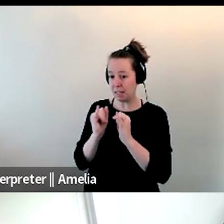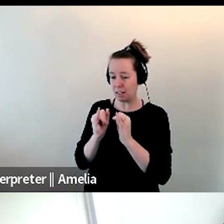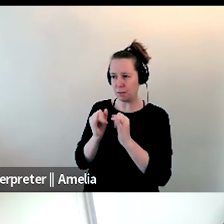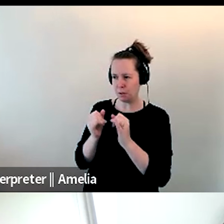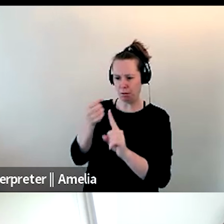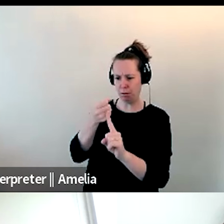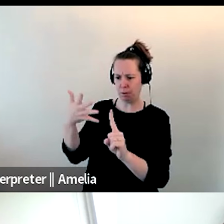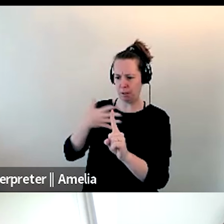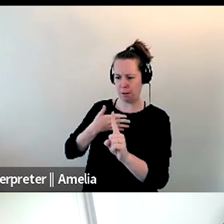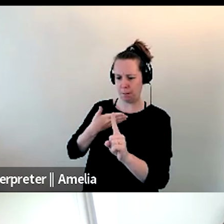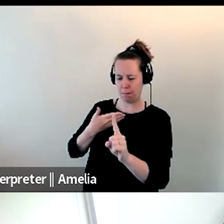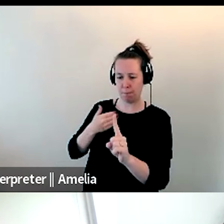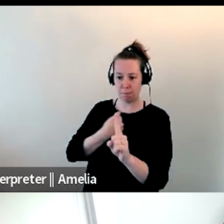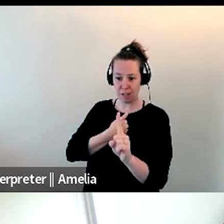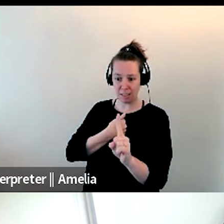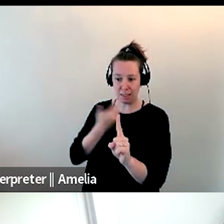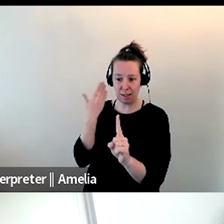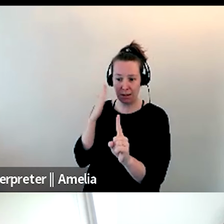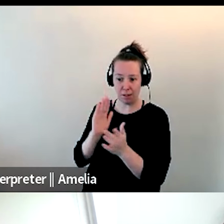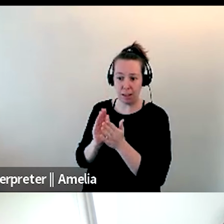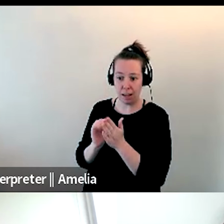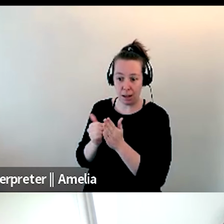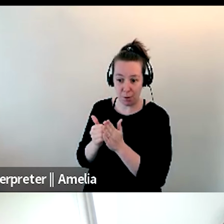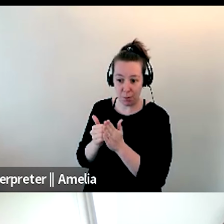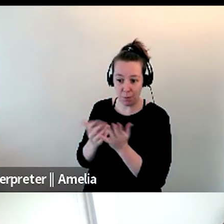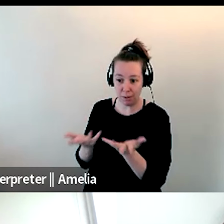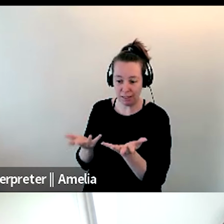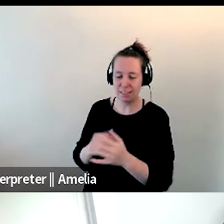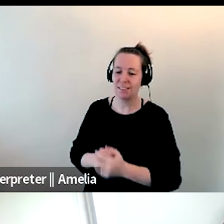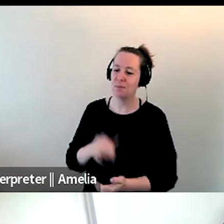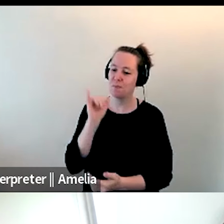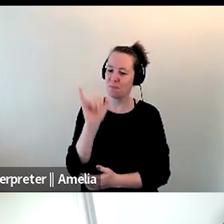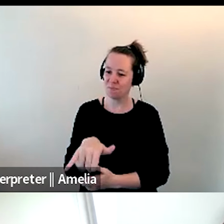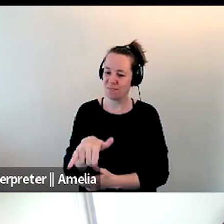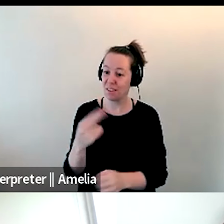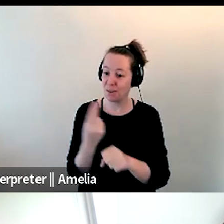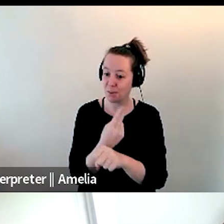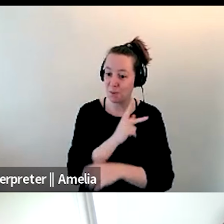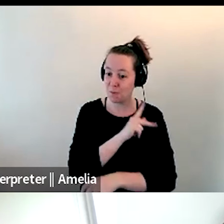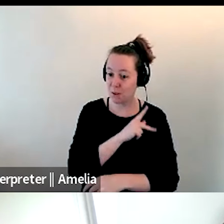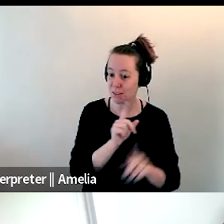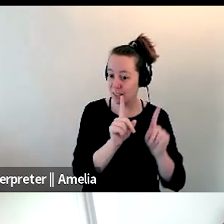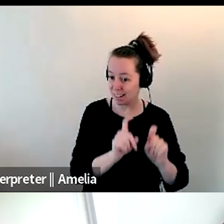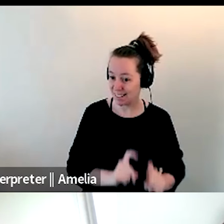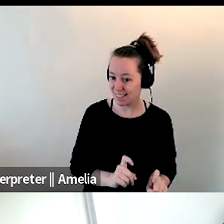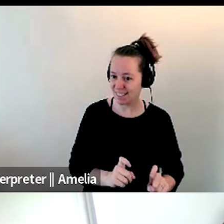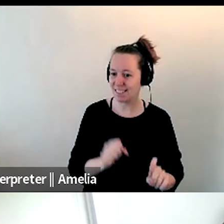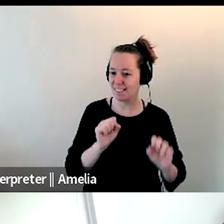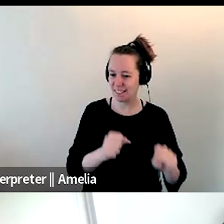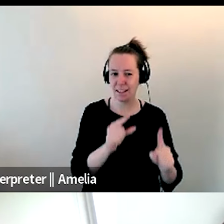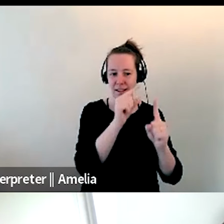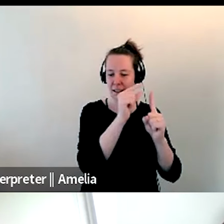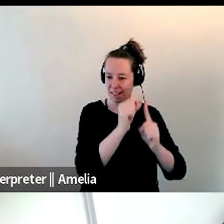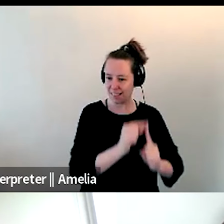into that in a bit. Now, we got our 2 experts who've also used Lumina, but they've also done other tests, and we're going to talk about